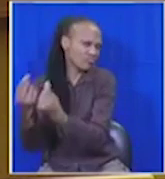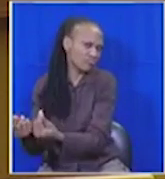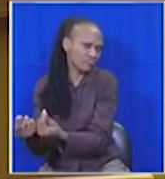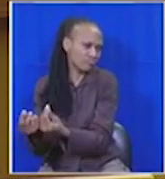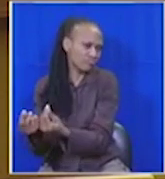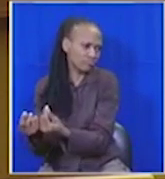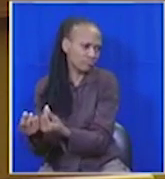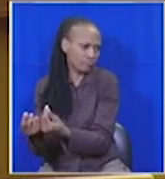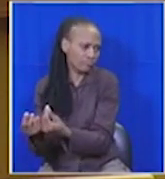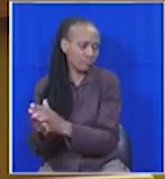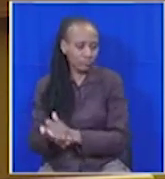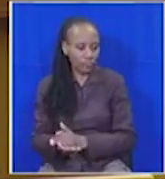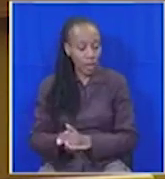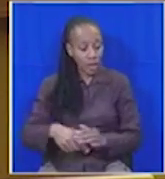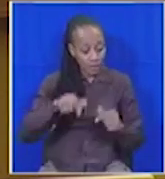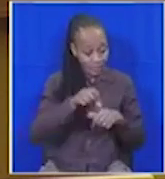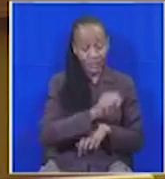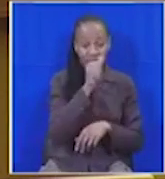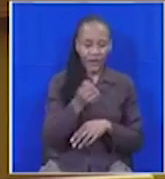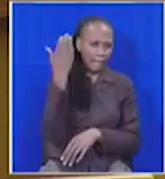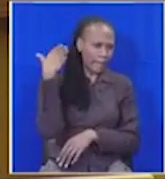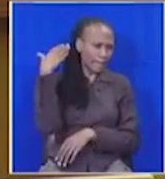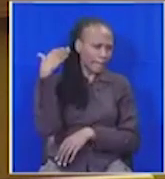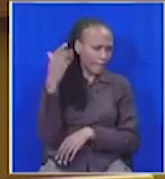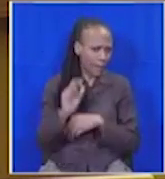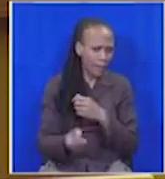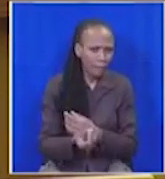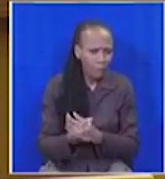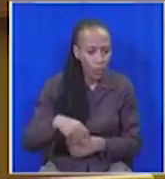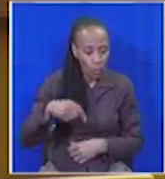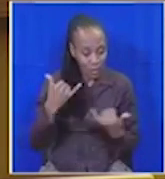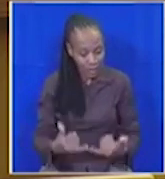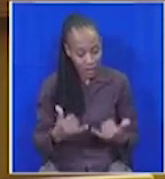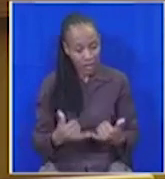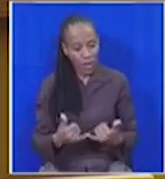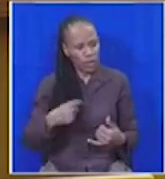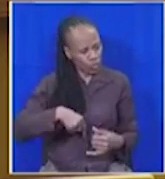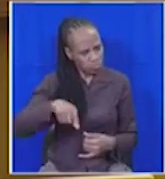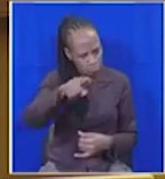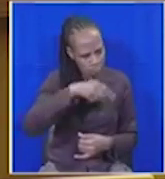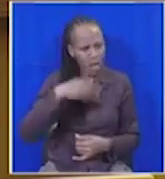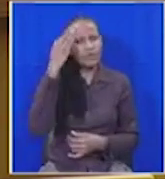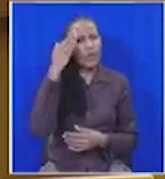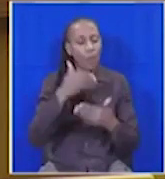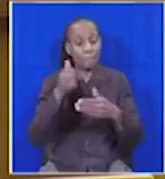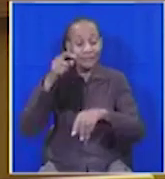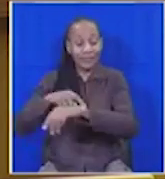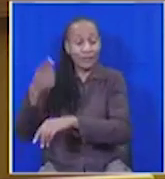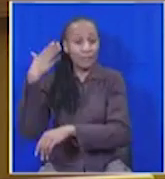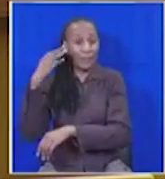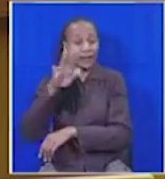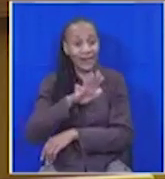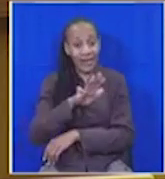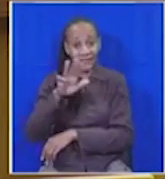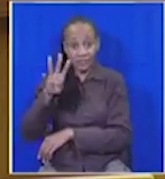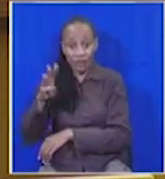Given our divisive past, we are acutely aware that in 1994, when this parliament